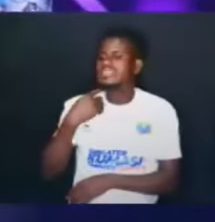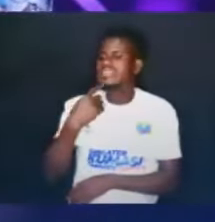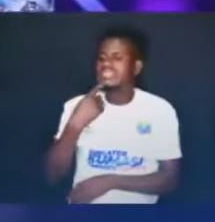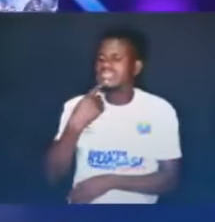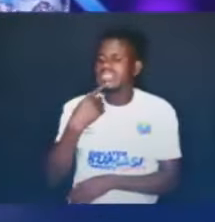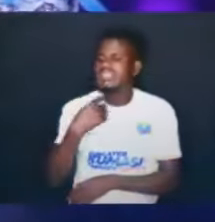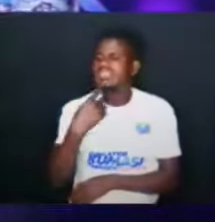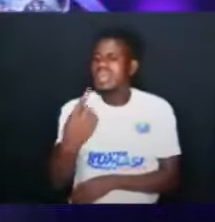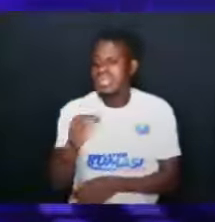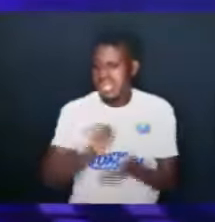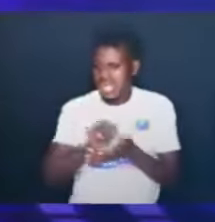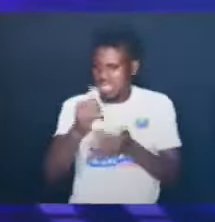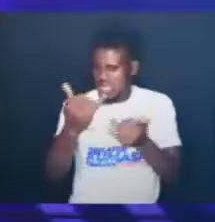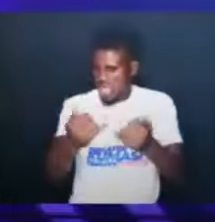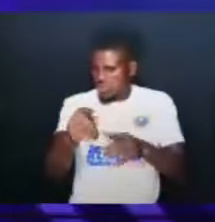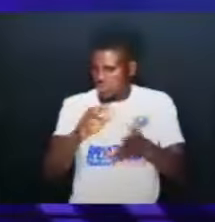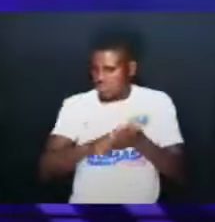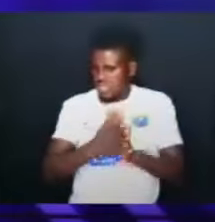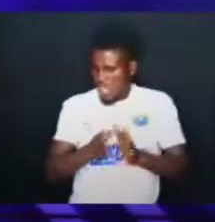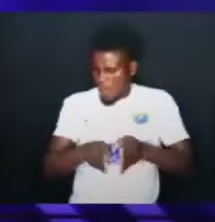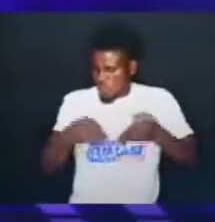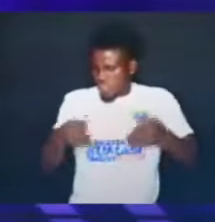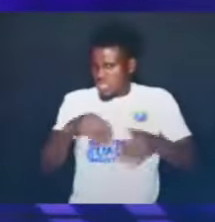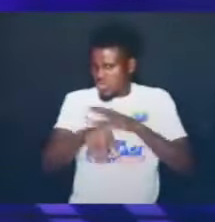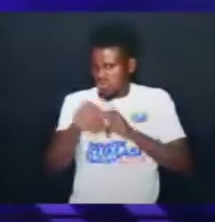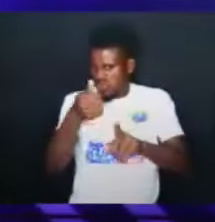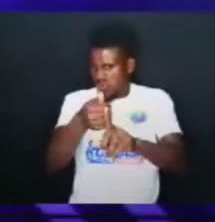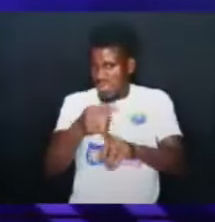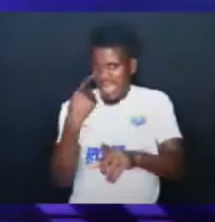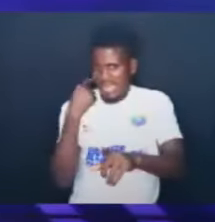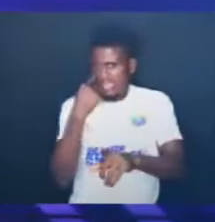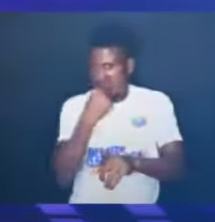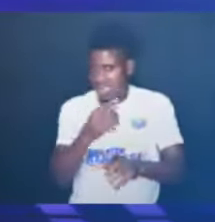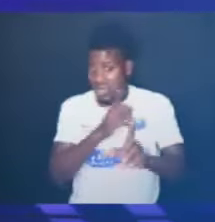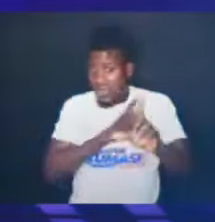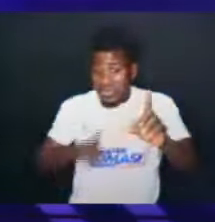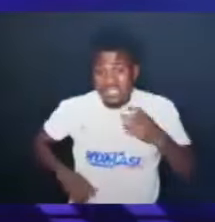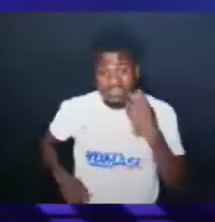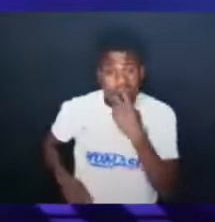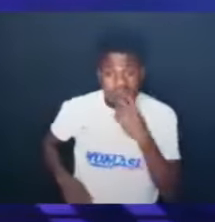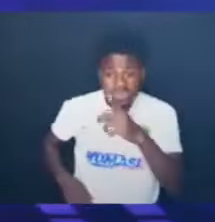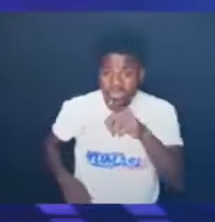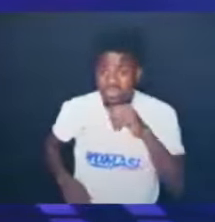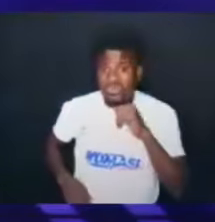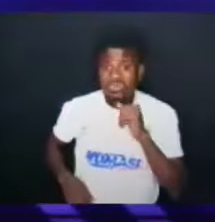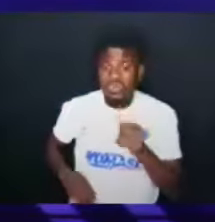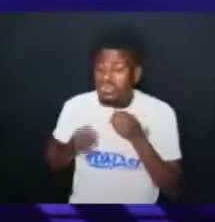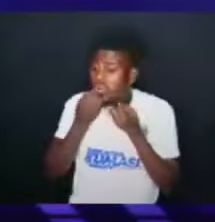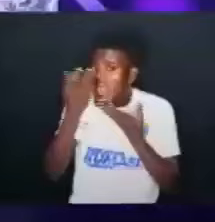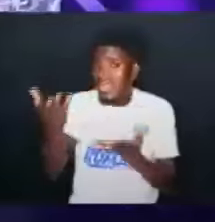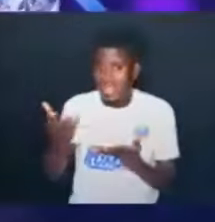e wo wani so. So now the Lord speaks and you you are unwilling to obey